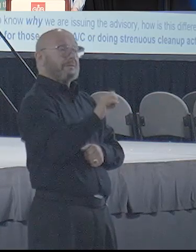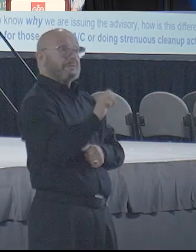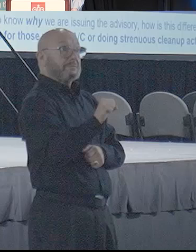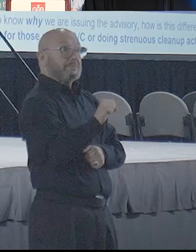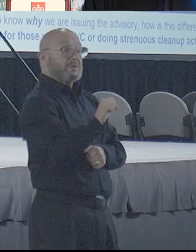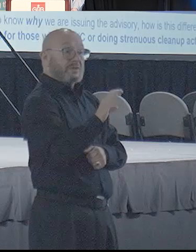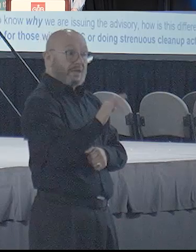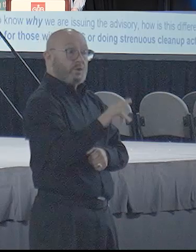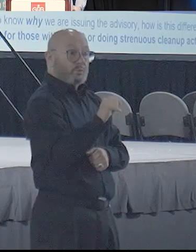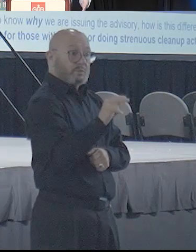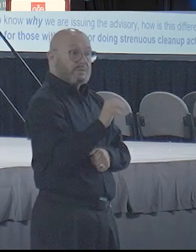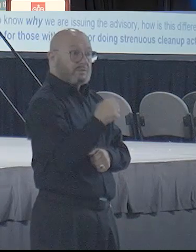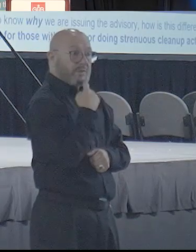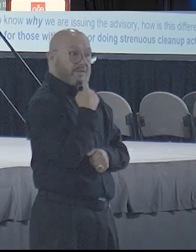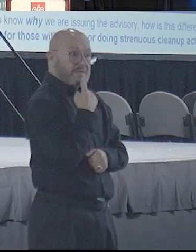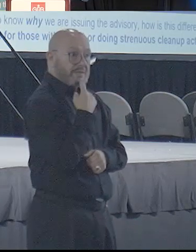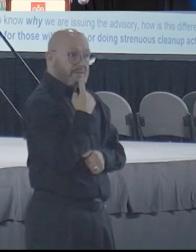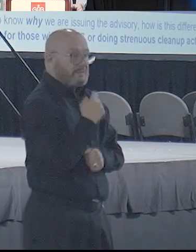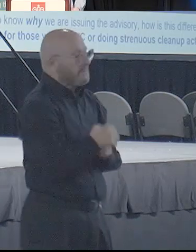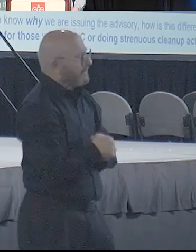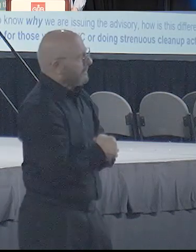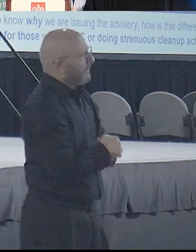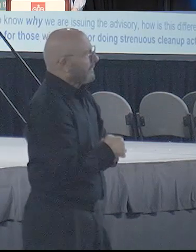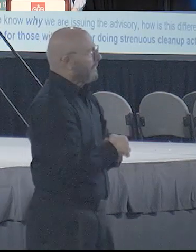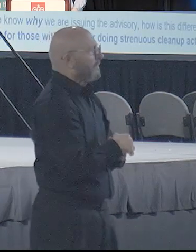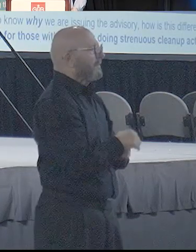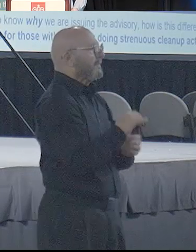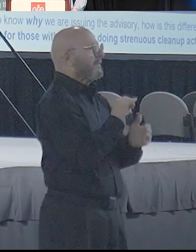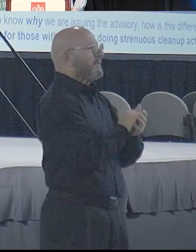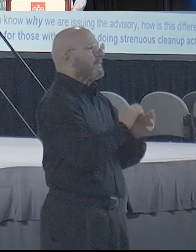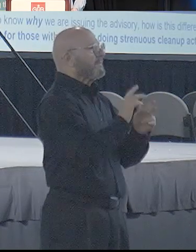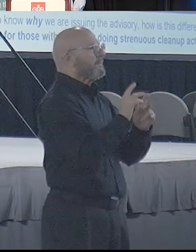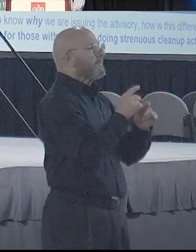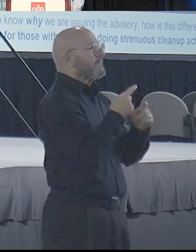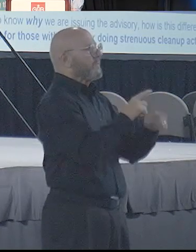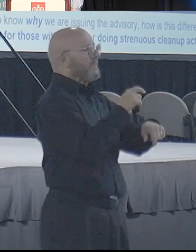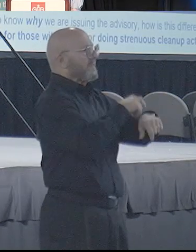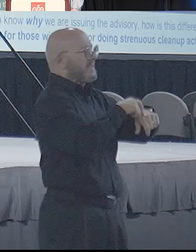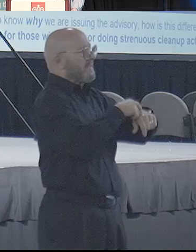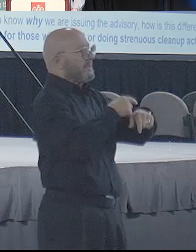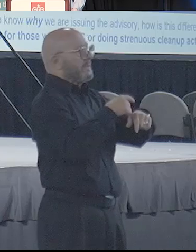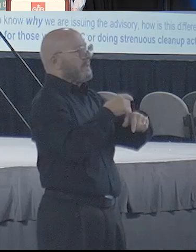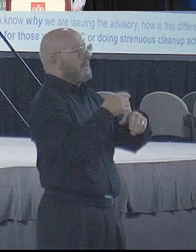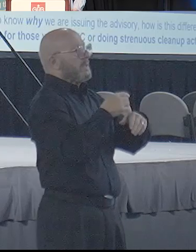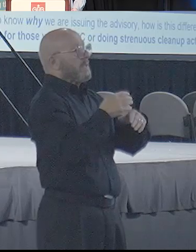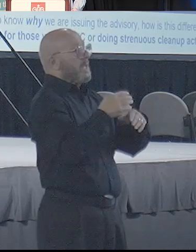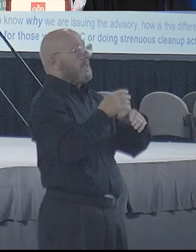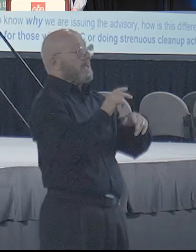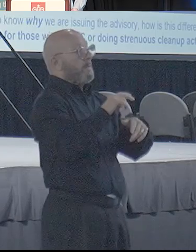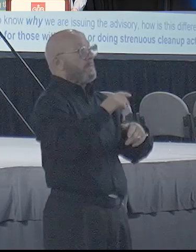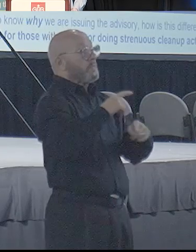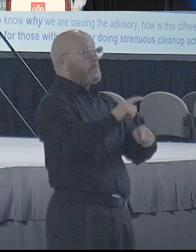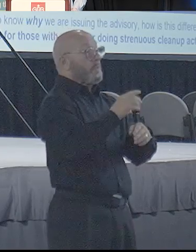we had heat advisories for a week. We trimmed them back a little bit as the power came on, but I think it was one of the first times that in the products, the Weather Service